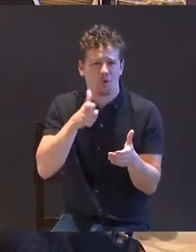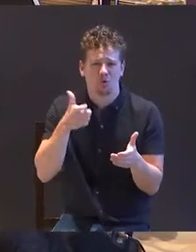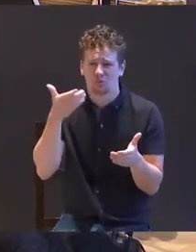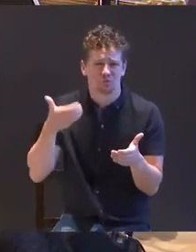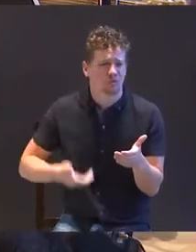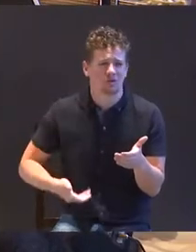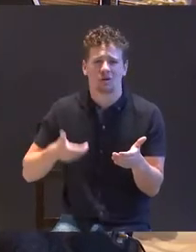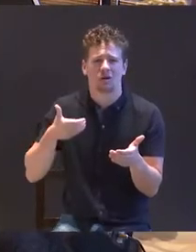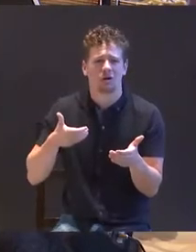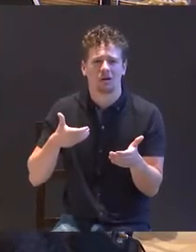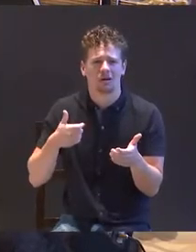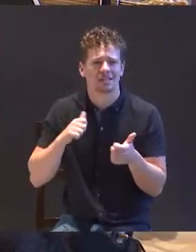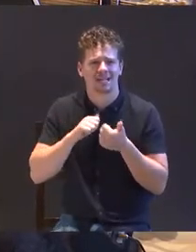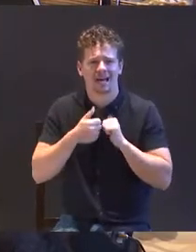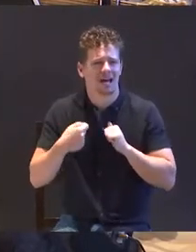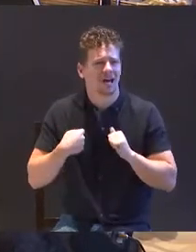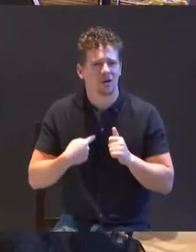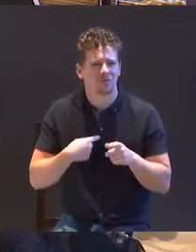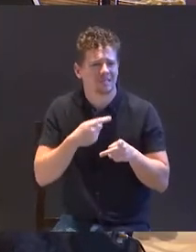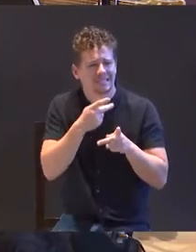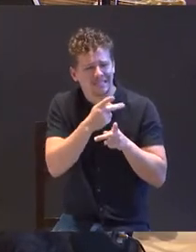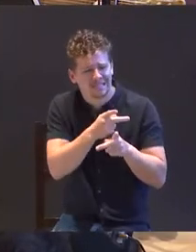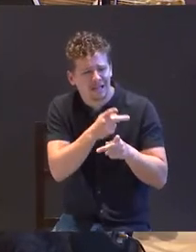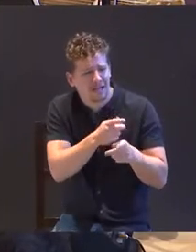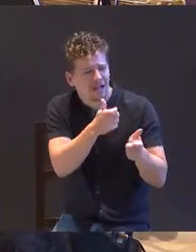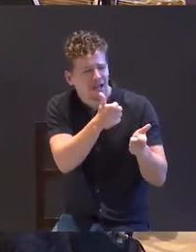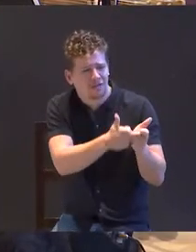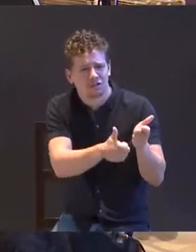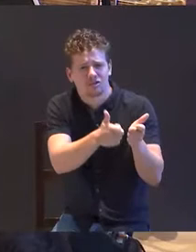peace, we are war,